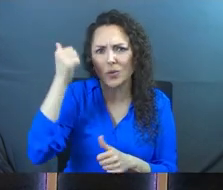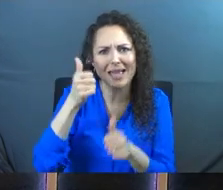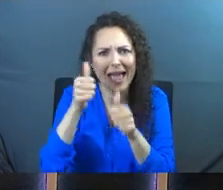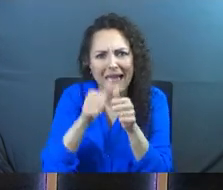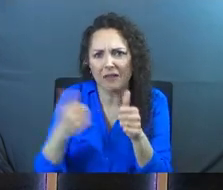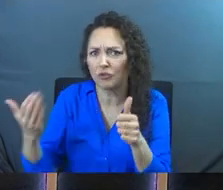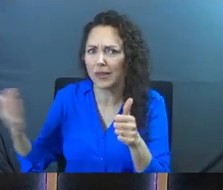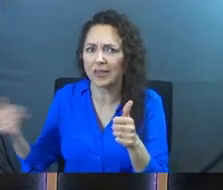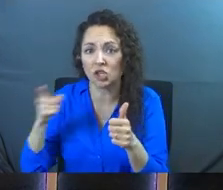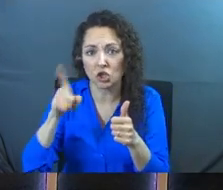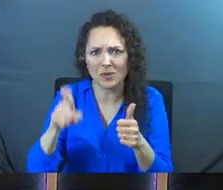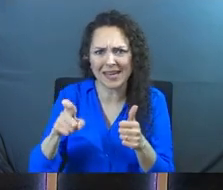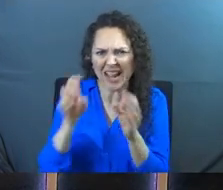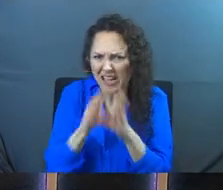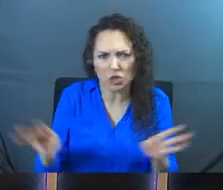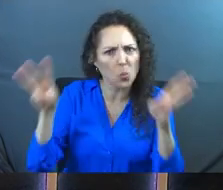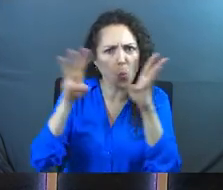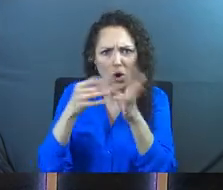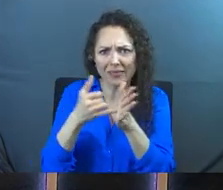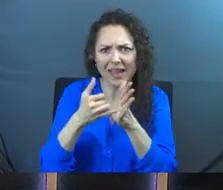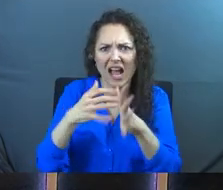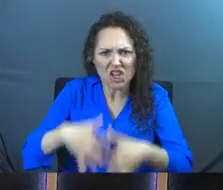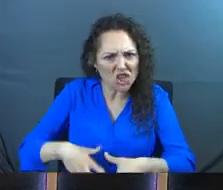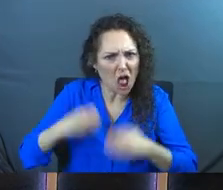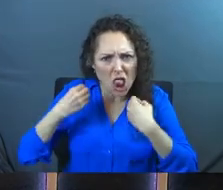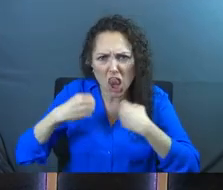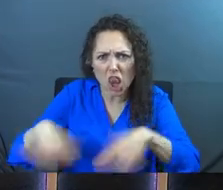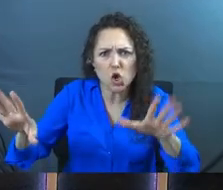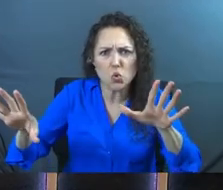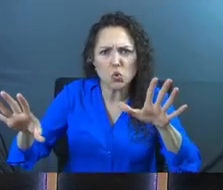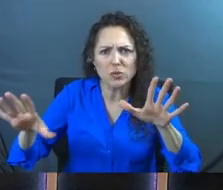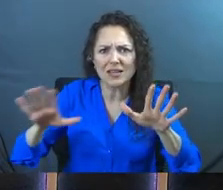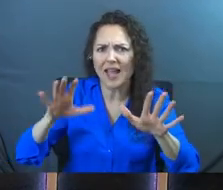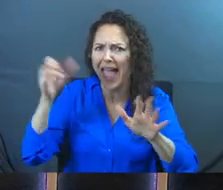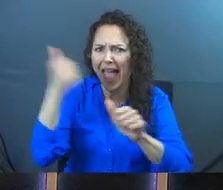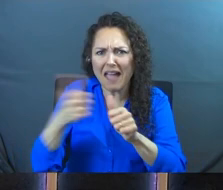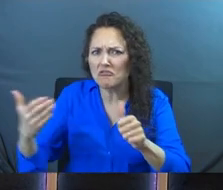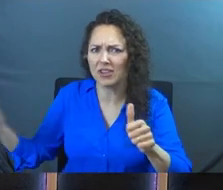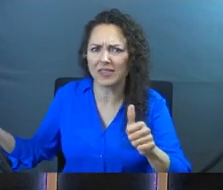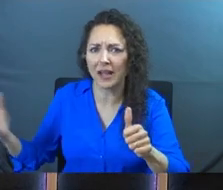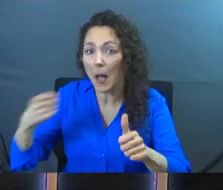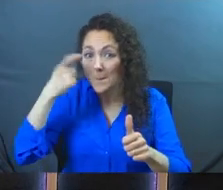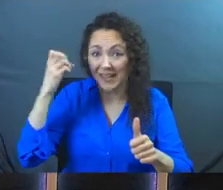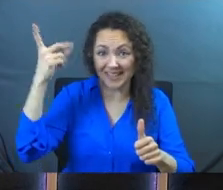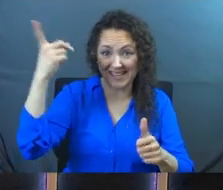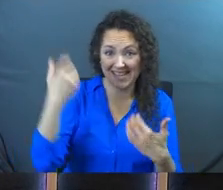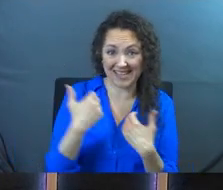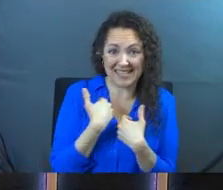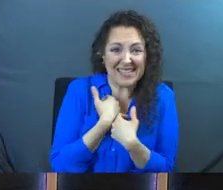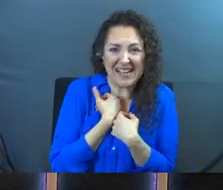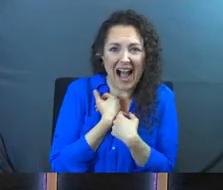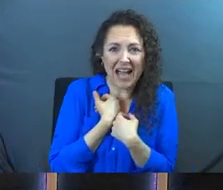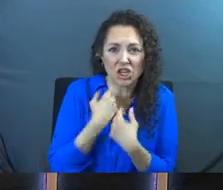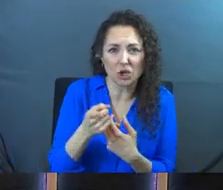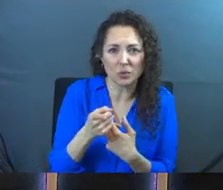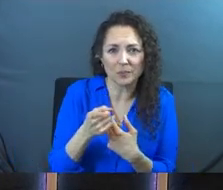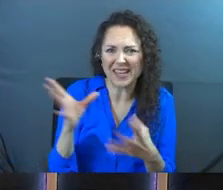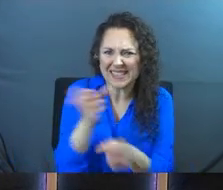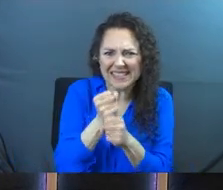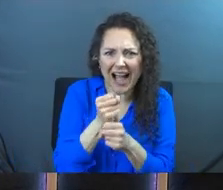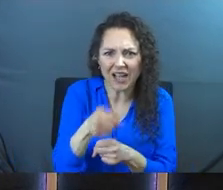need. And it's worth it to lose it all because he has got you. And it may cost you everything in